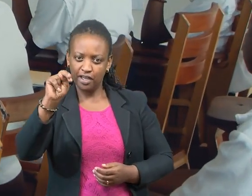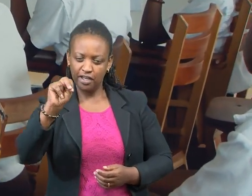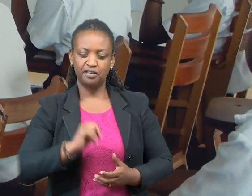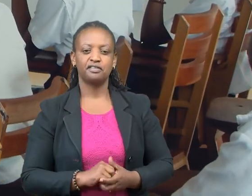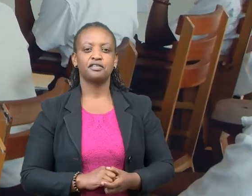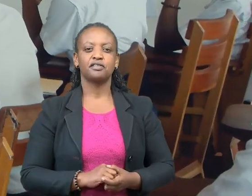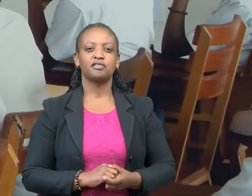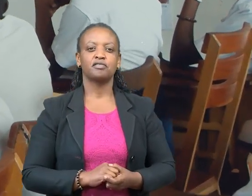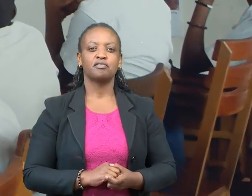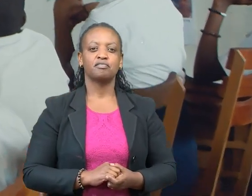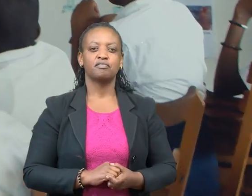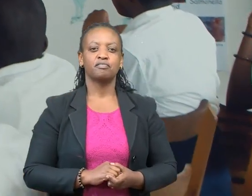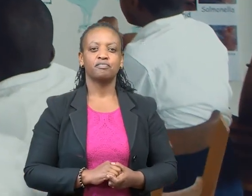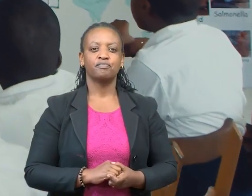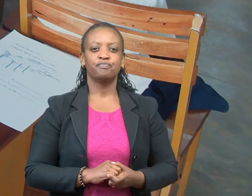Sophie.